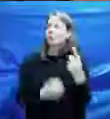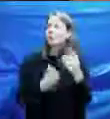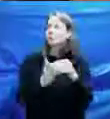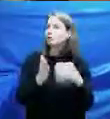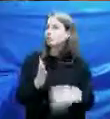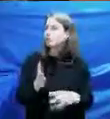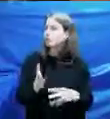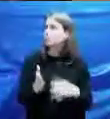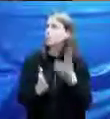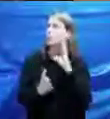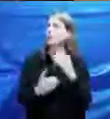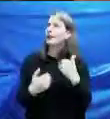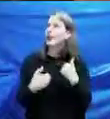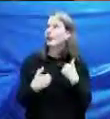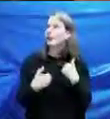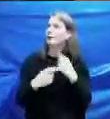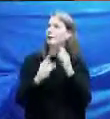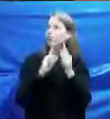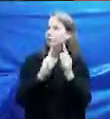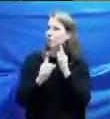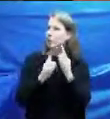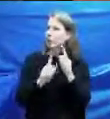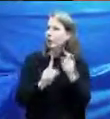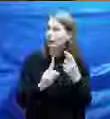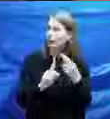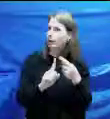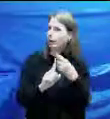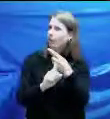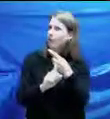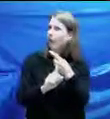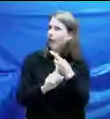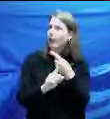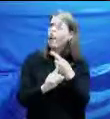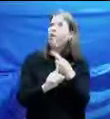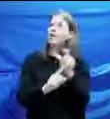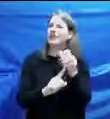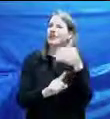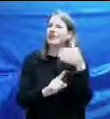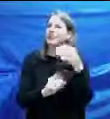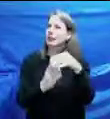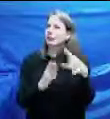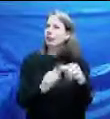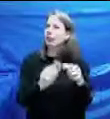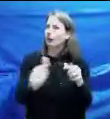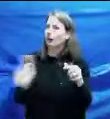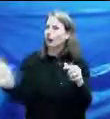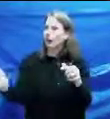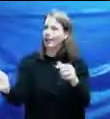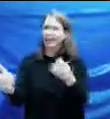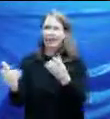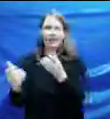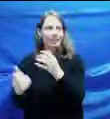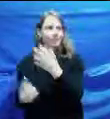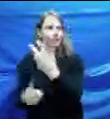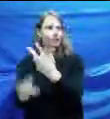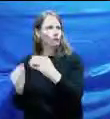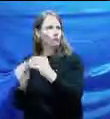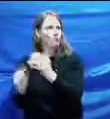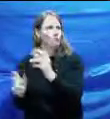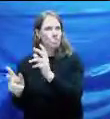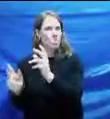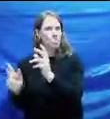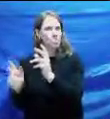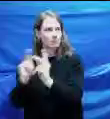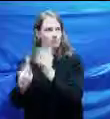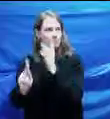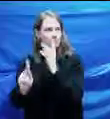move 3 students later, you're no longer you're no That's longer exactly talking right. about the That's text. That's exactly right. right. That's That's exactly right. You've now That's completely right. departed It's like a from chain the- reaction. That's Yeah. right. That's Yeah.